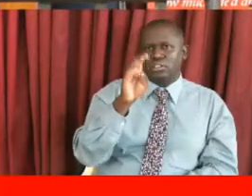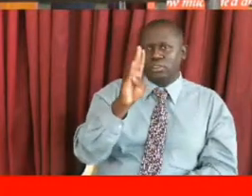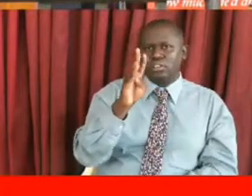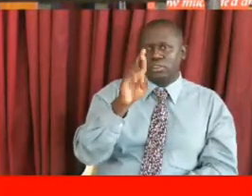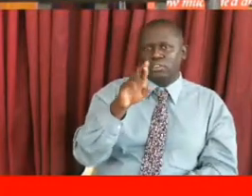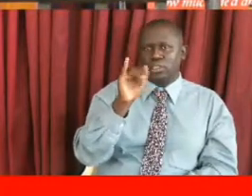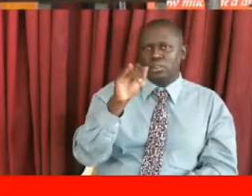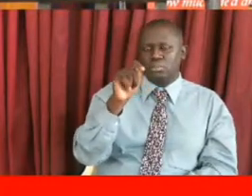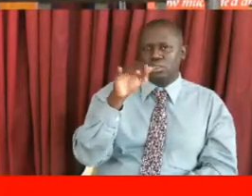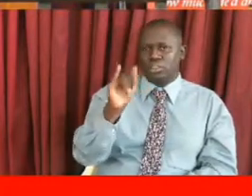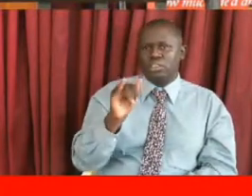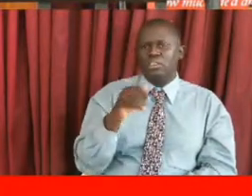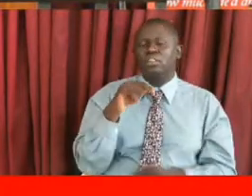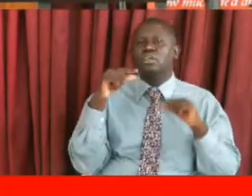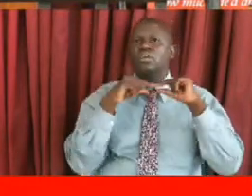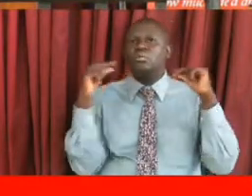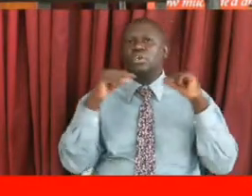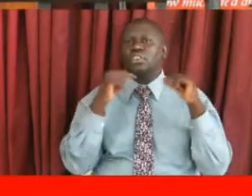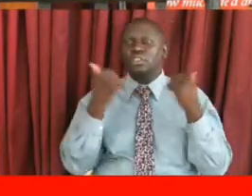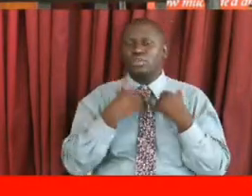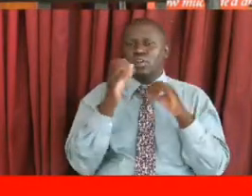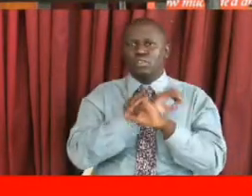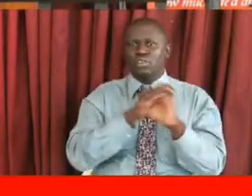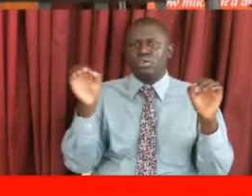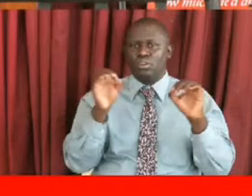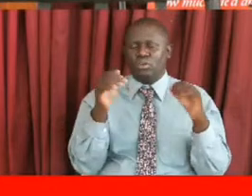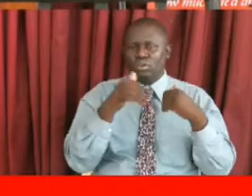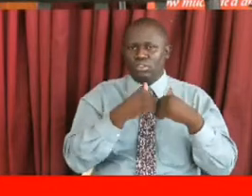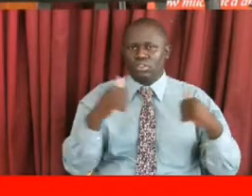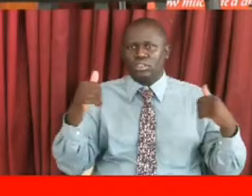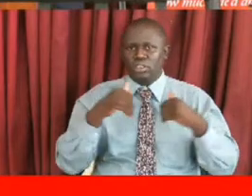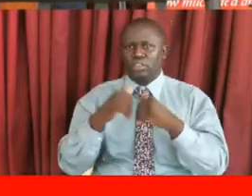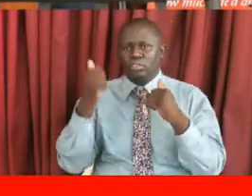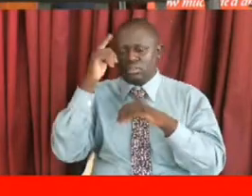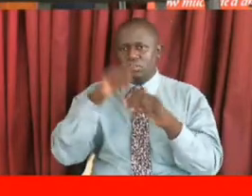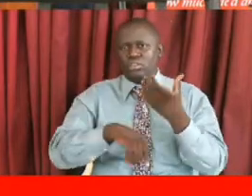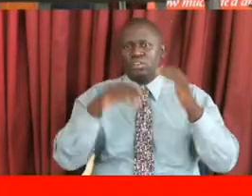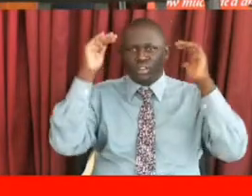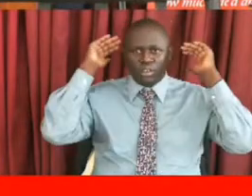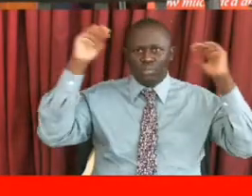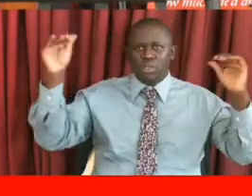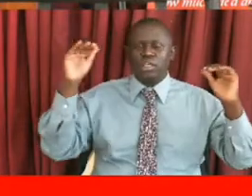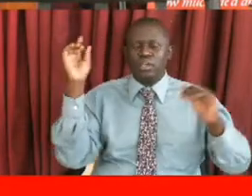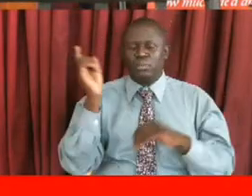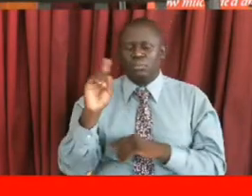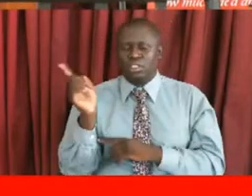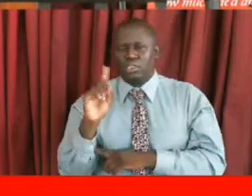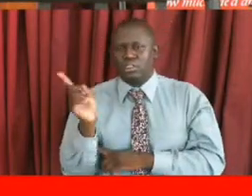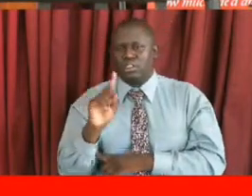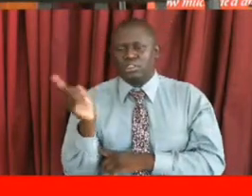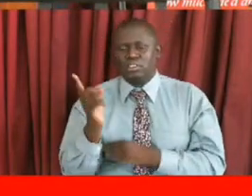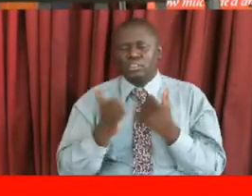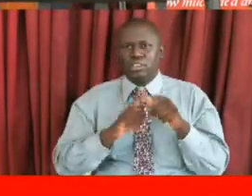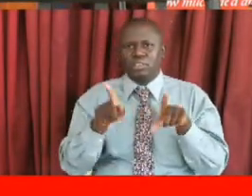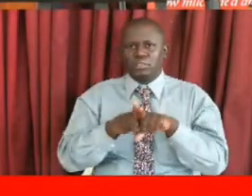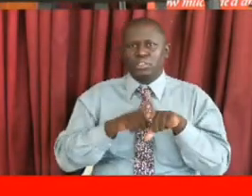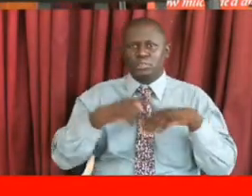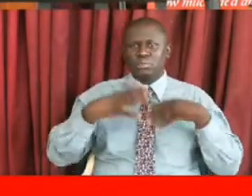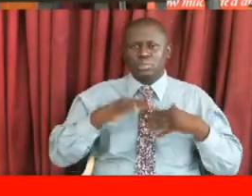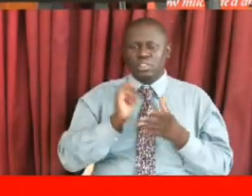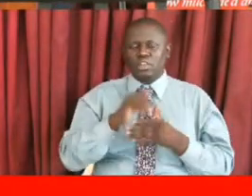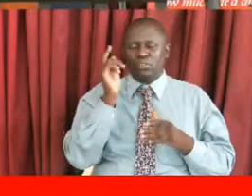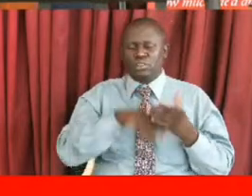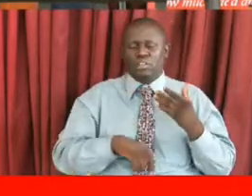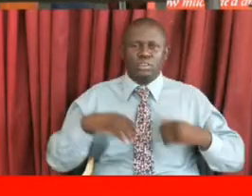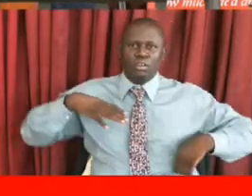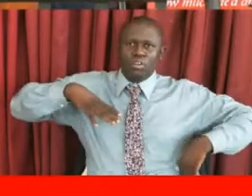preachers we do not have a space for big Ministries and Men Who exalt themselves and